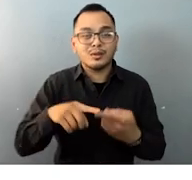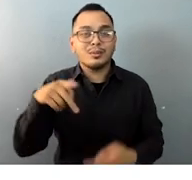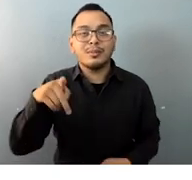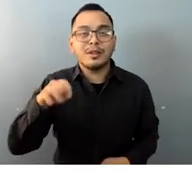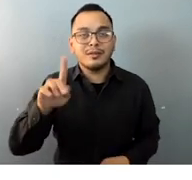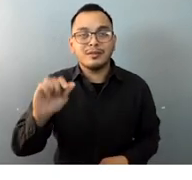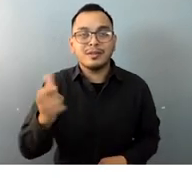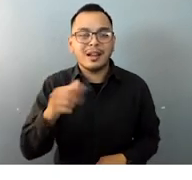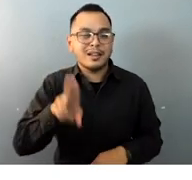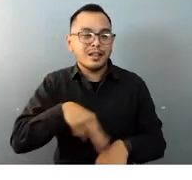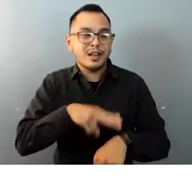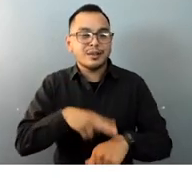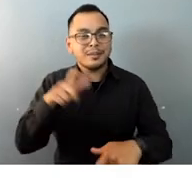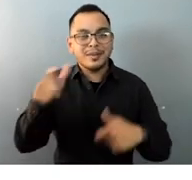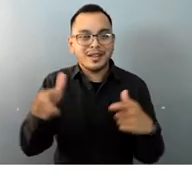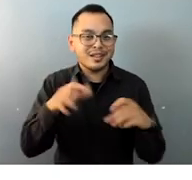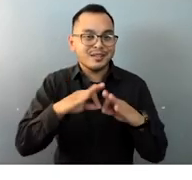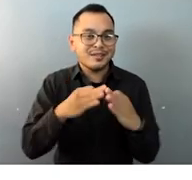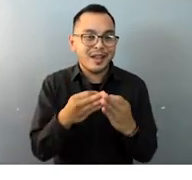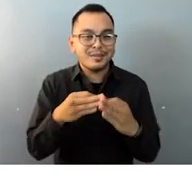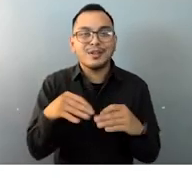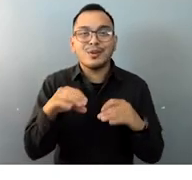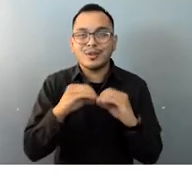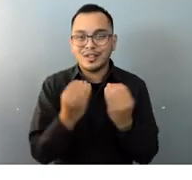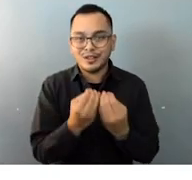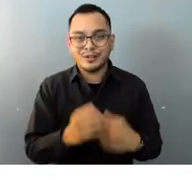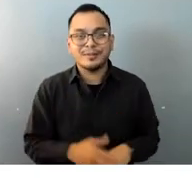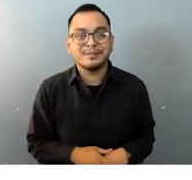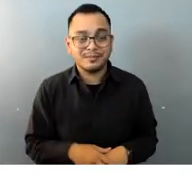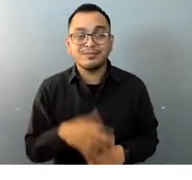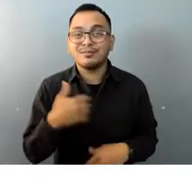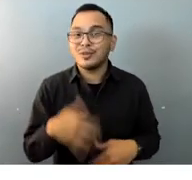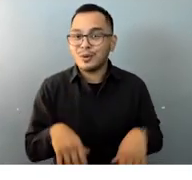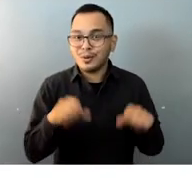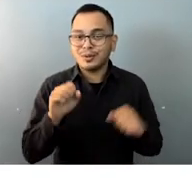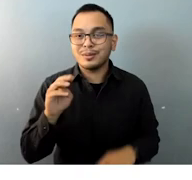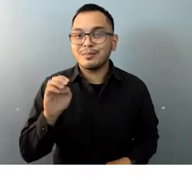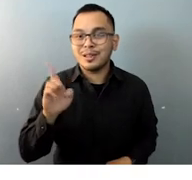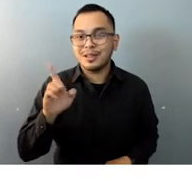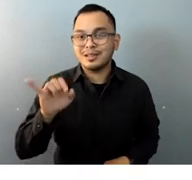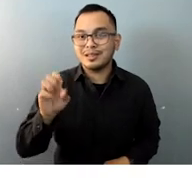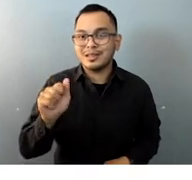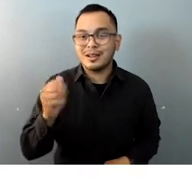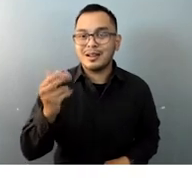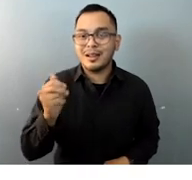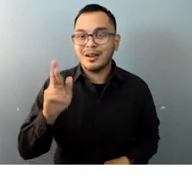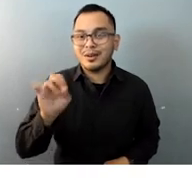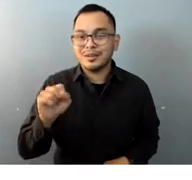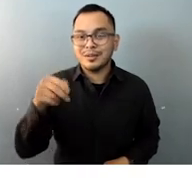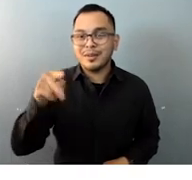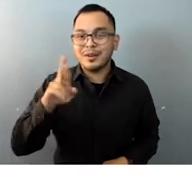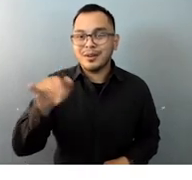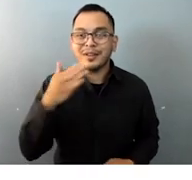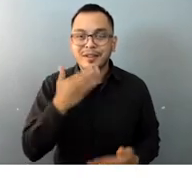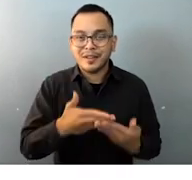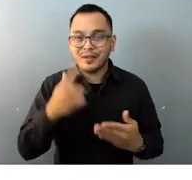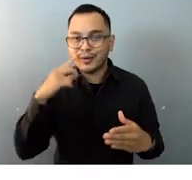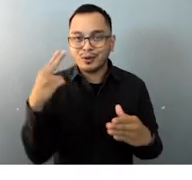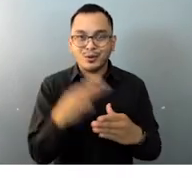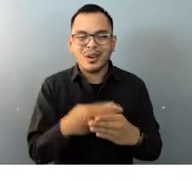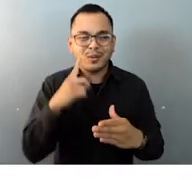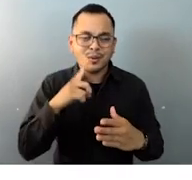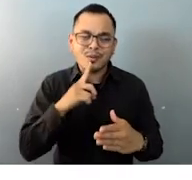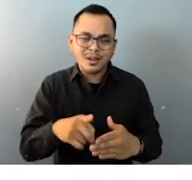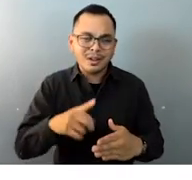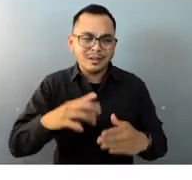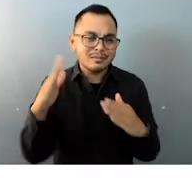2021, brought to you by PFLAG, the nation's largest family and ally organization. I'm your host, Melissa Harris-Perry. Thank